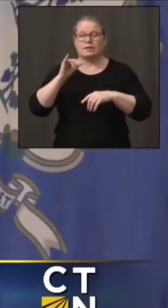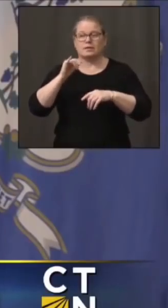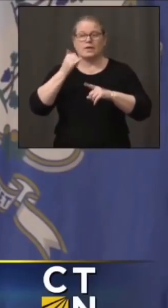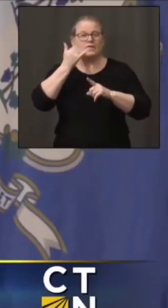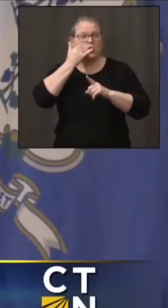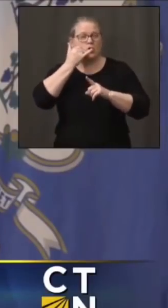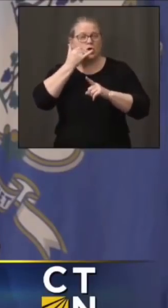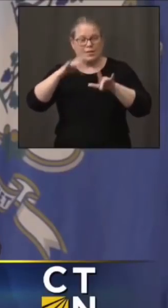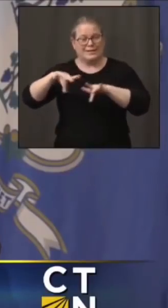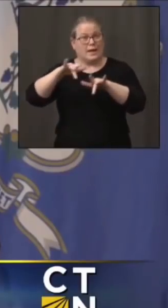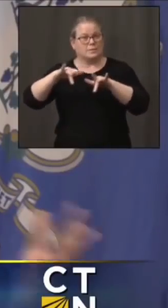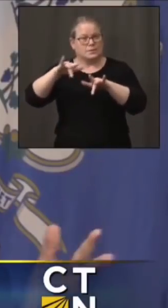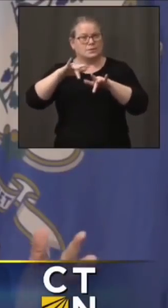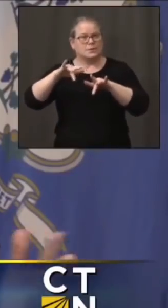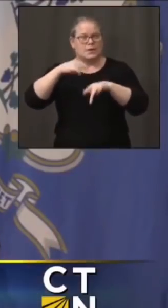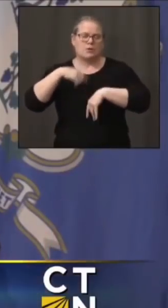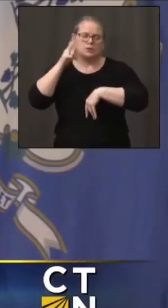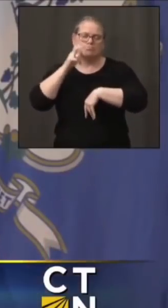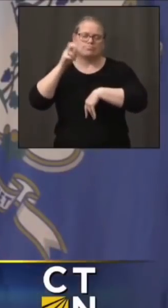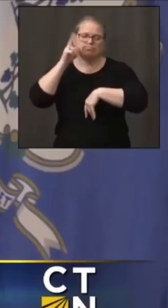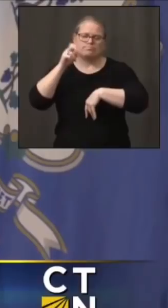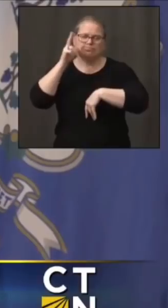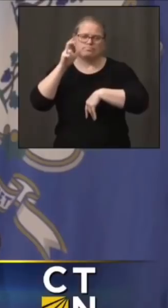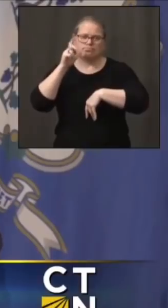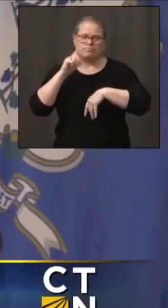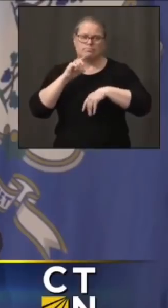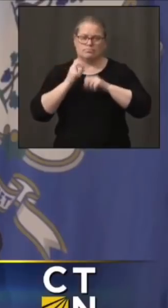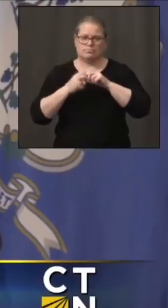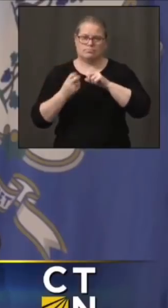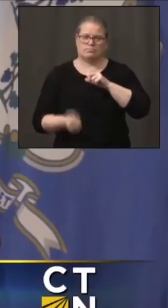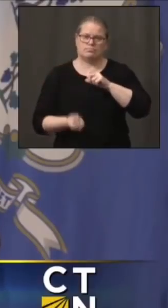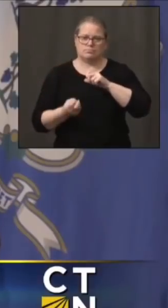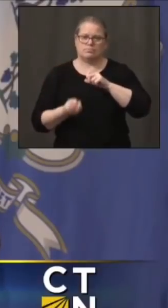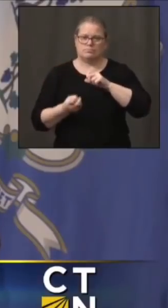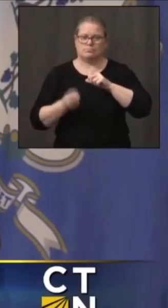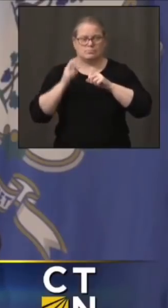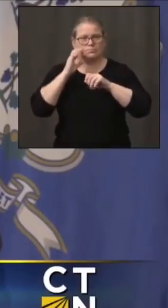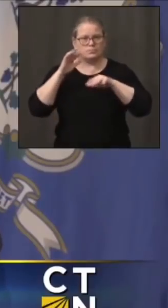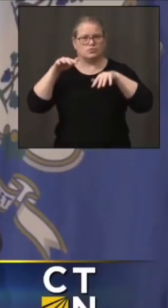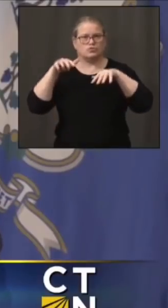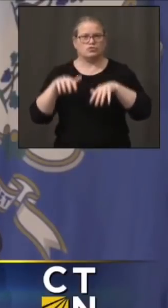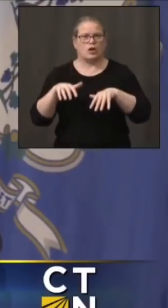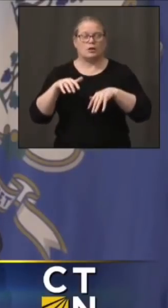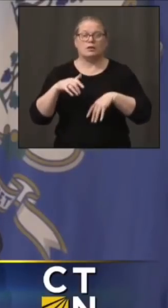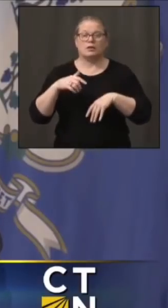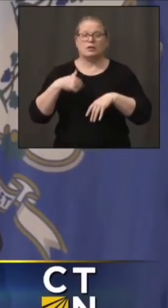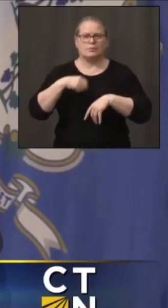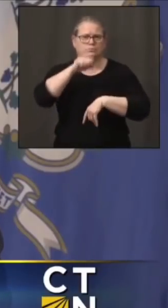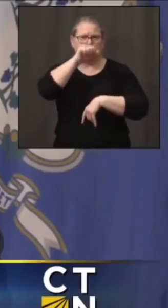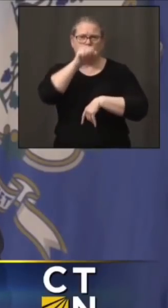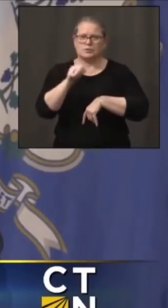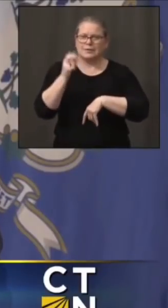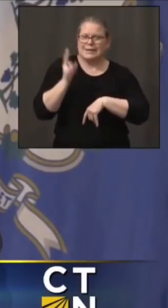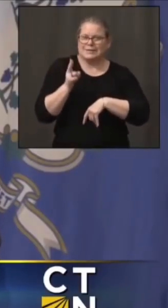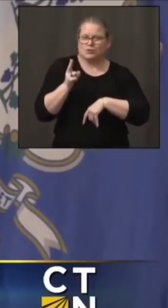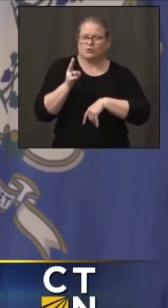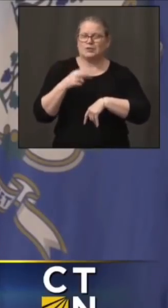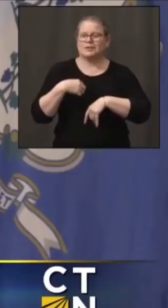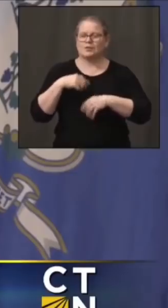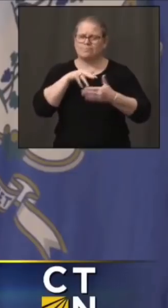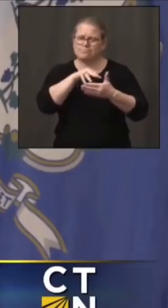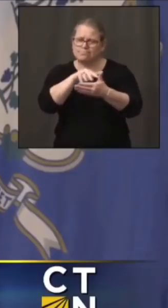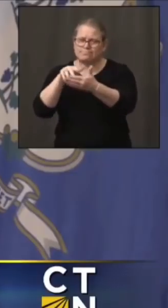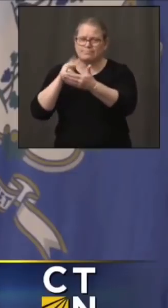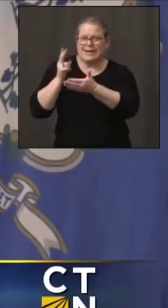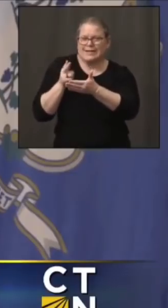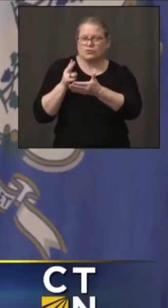unlike anything, I'm a student of history, I've seen in the course of 200 plus years of presidential history. But